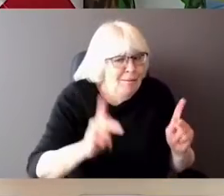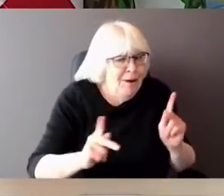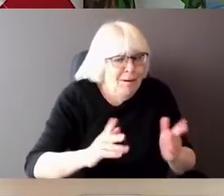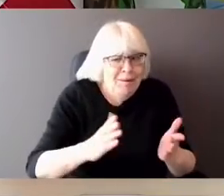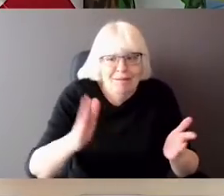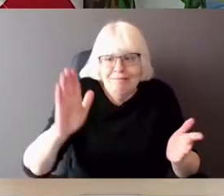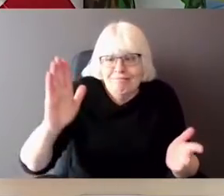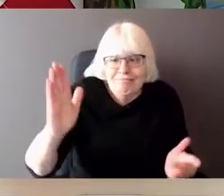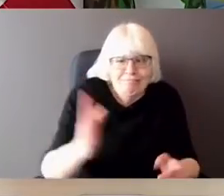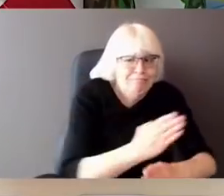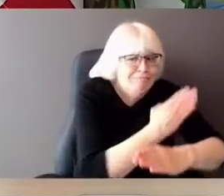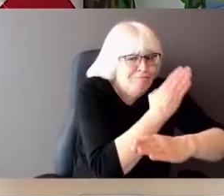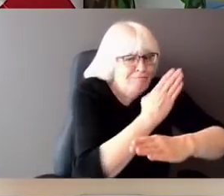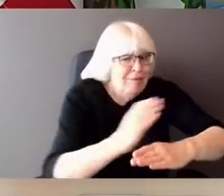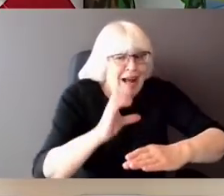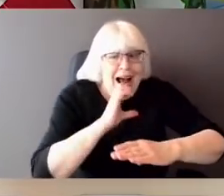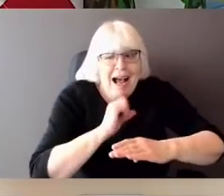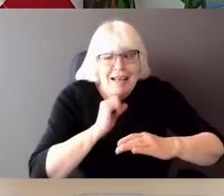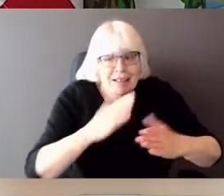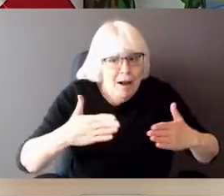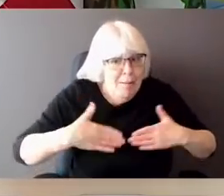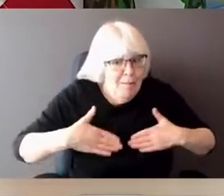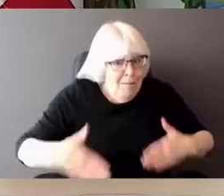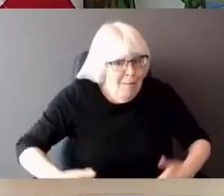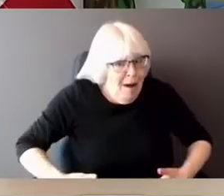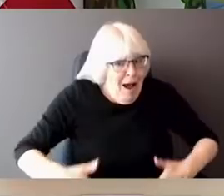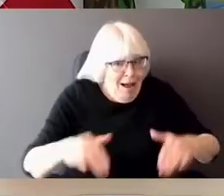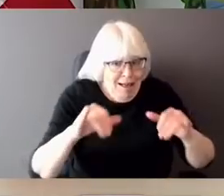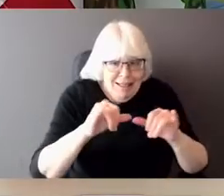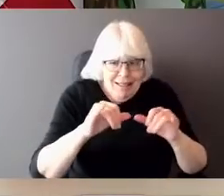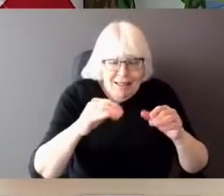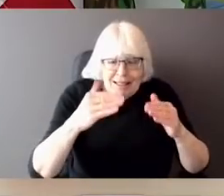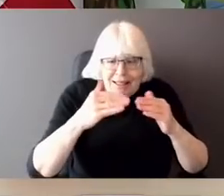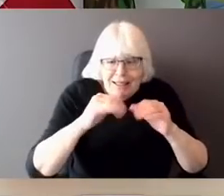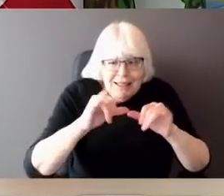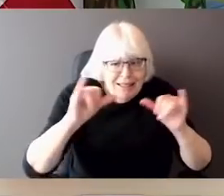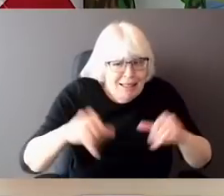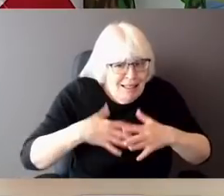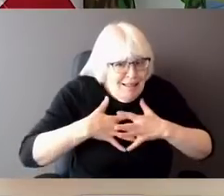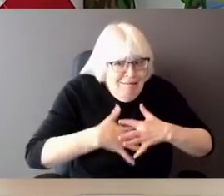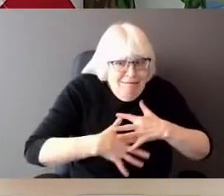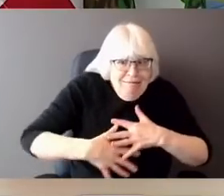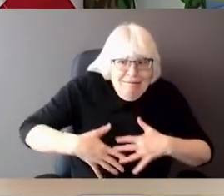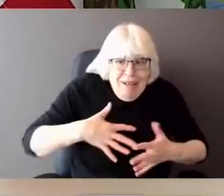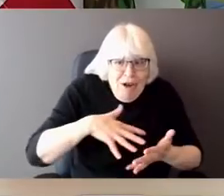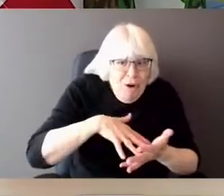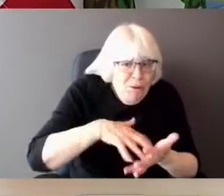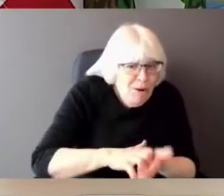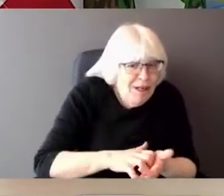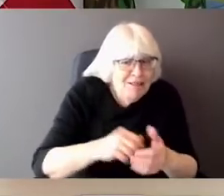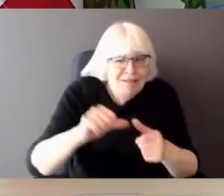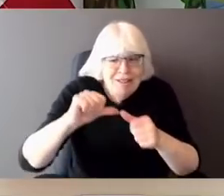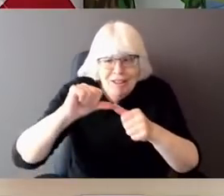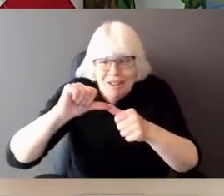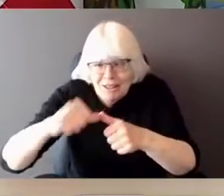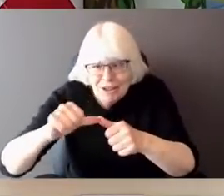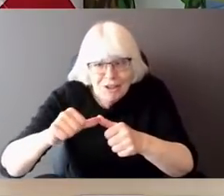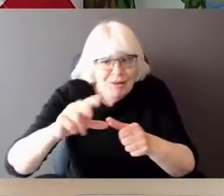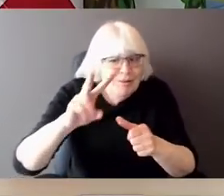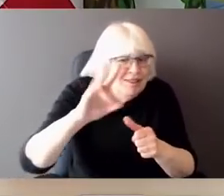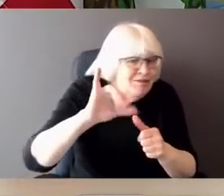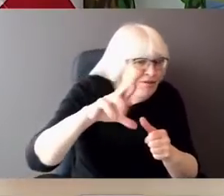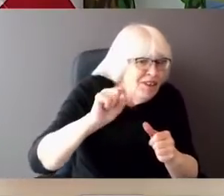certainly any virus or bacterial infection, if they